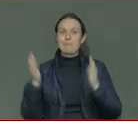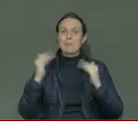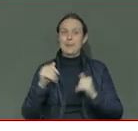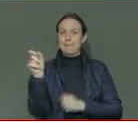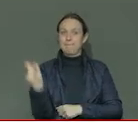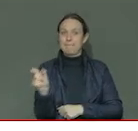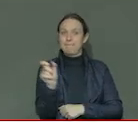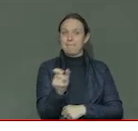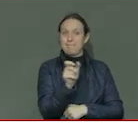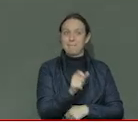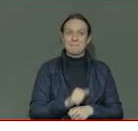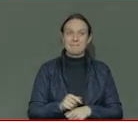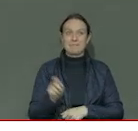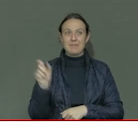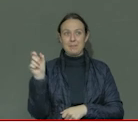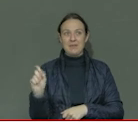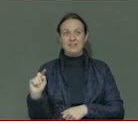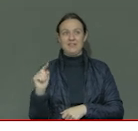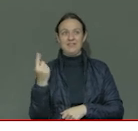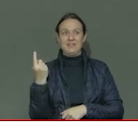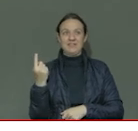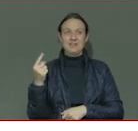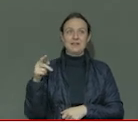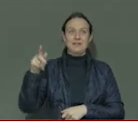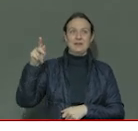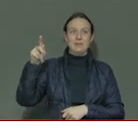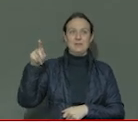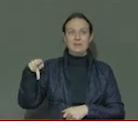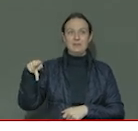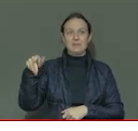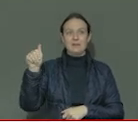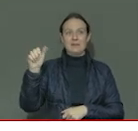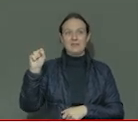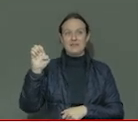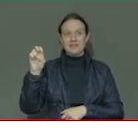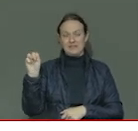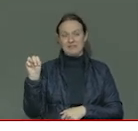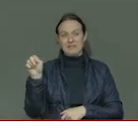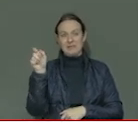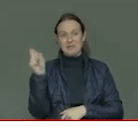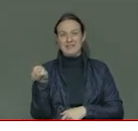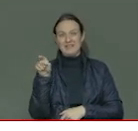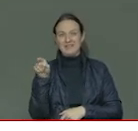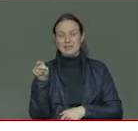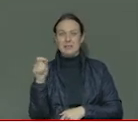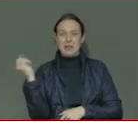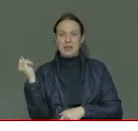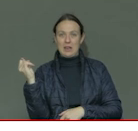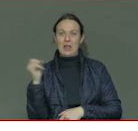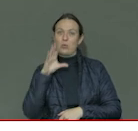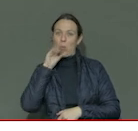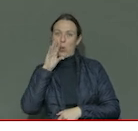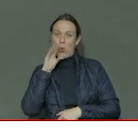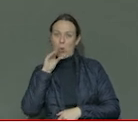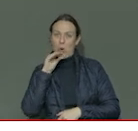characters. Pasin Molita Patel. So obviously he is our narrator and he is our protagonist. He's the